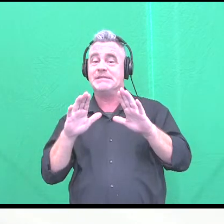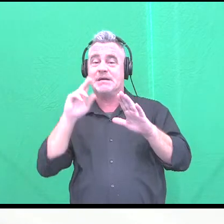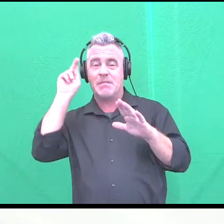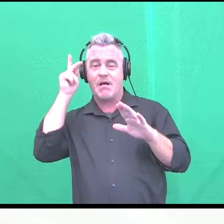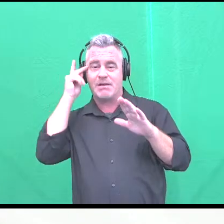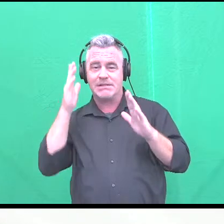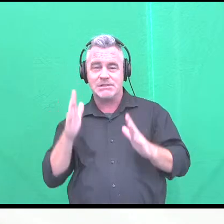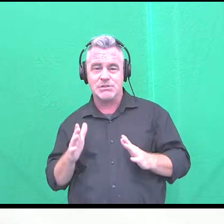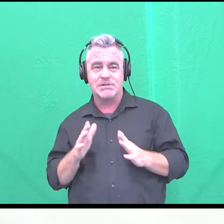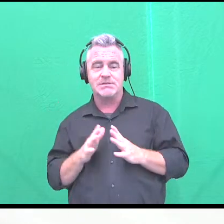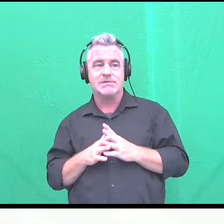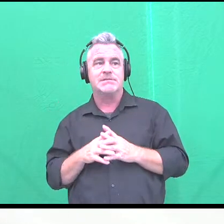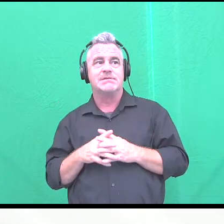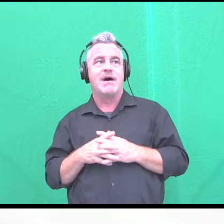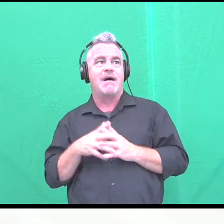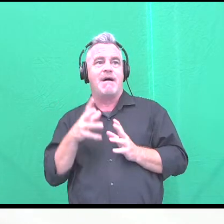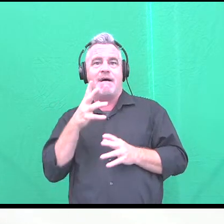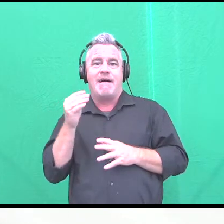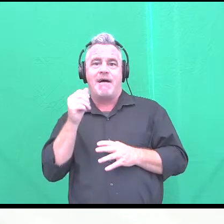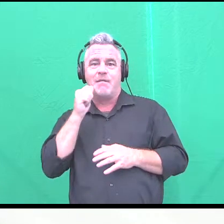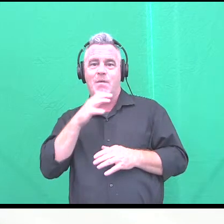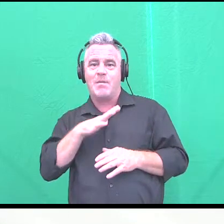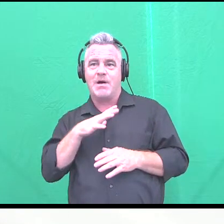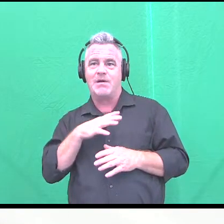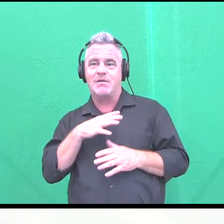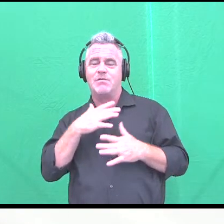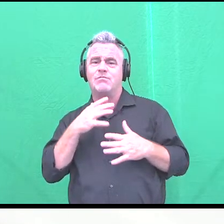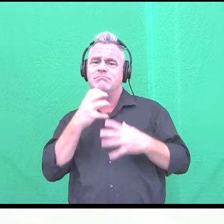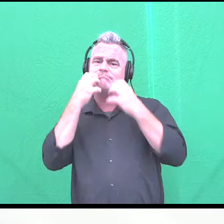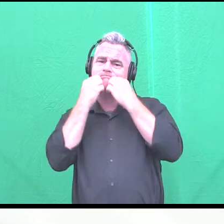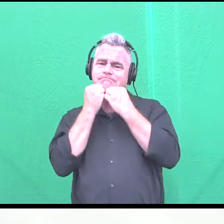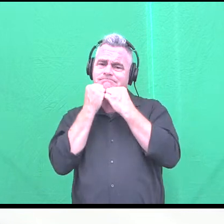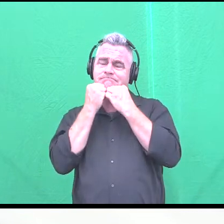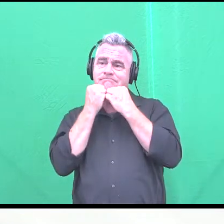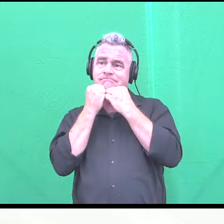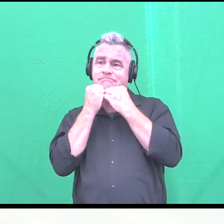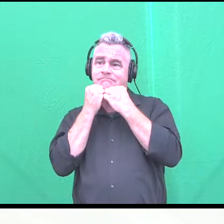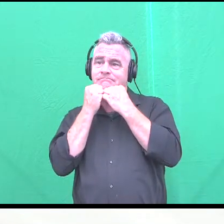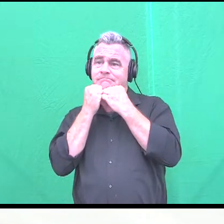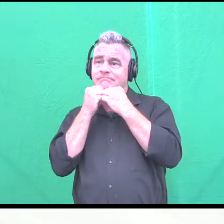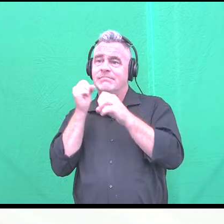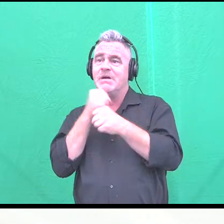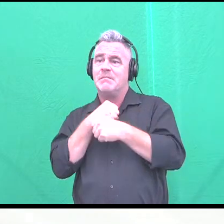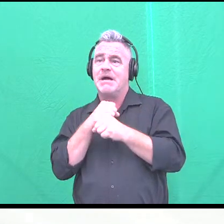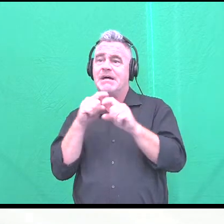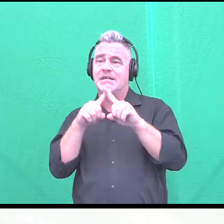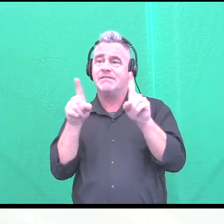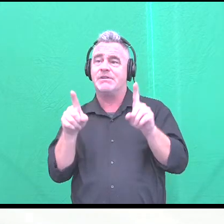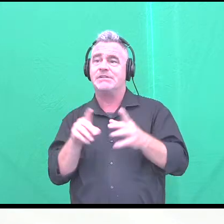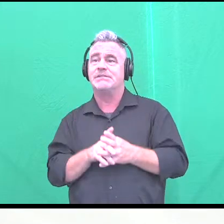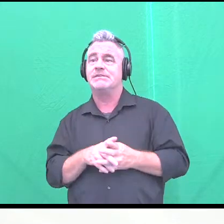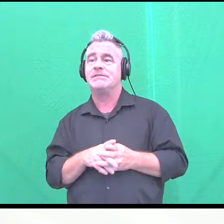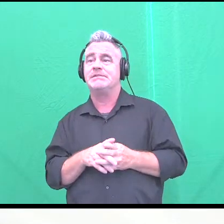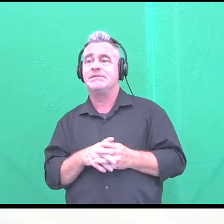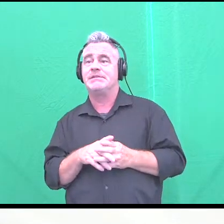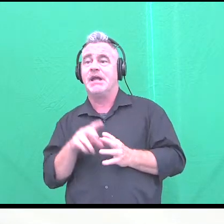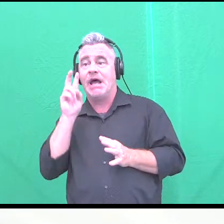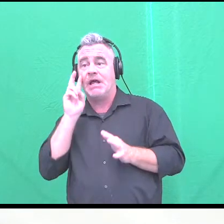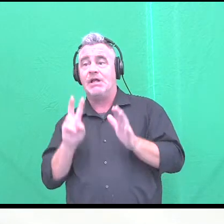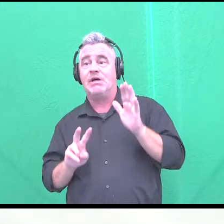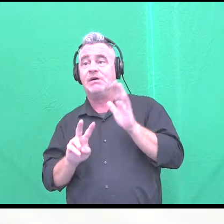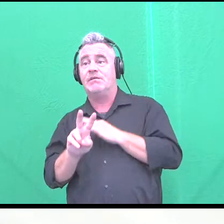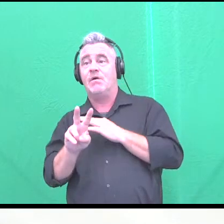and women who really care with their heart, like one of you said, to make a difference. And I look forward to